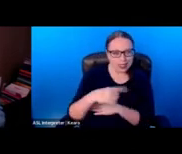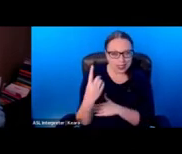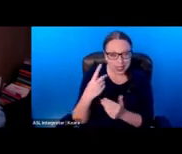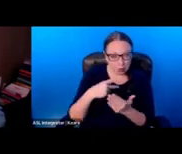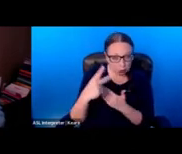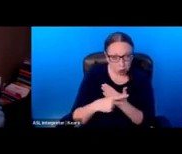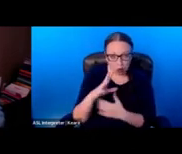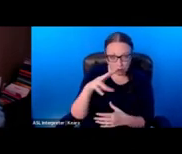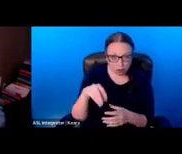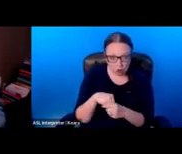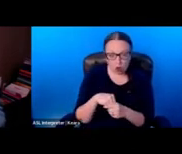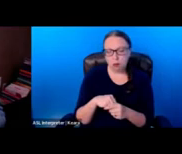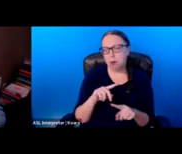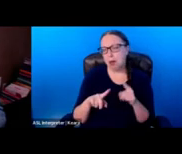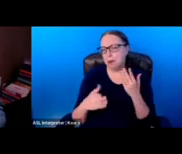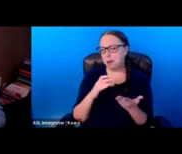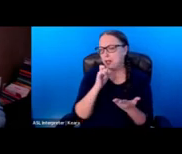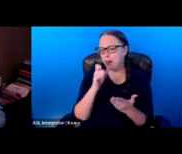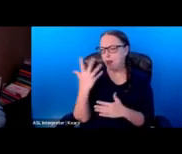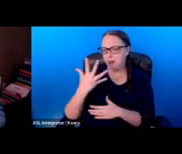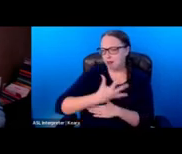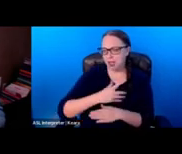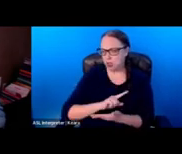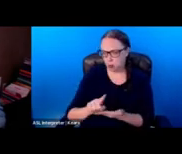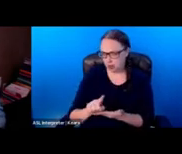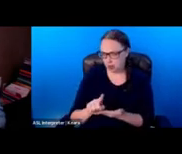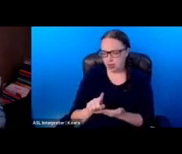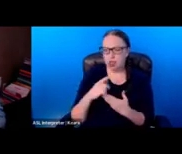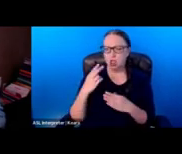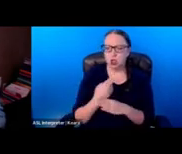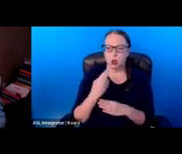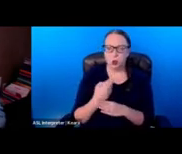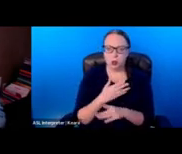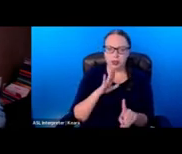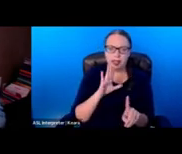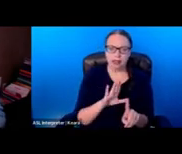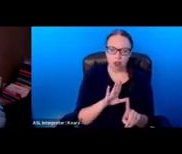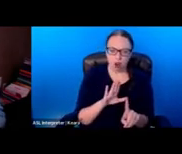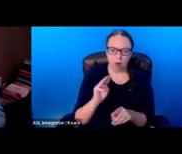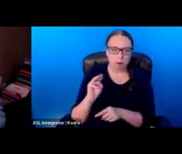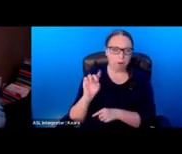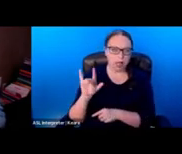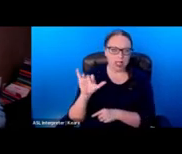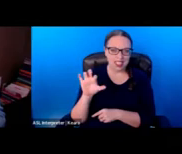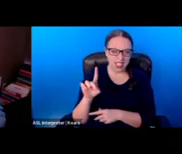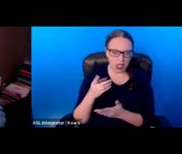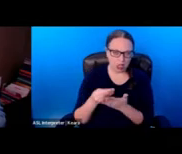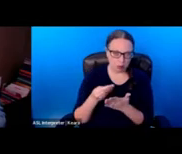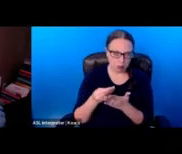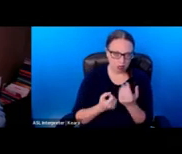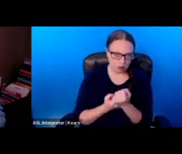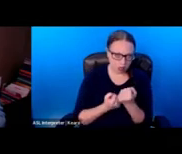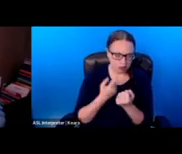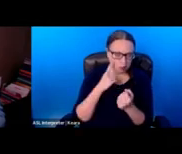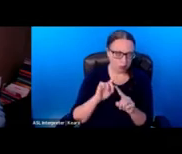involved, but it might not be 5 days a week. There's other, they're using their Medicaid funding for different things, like